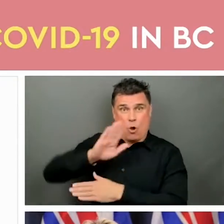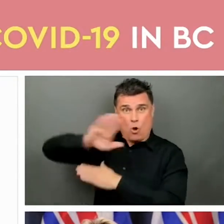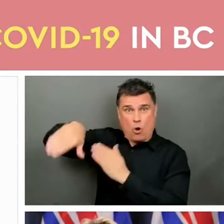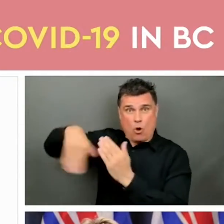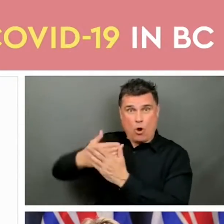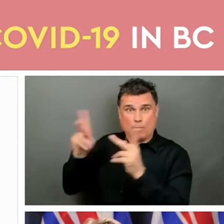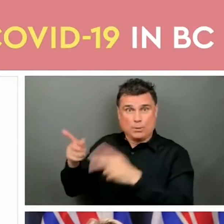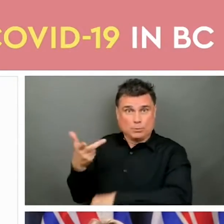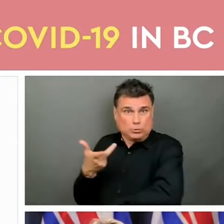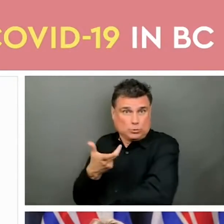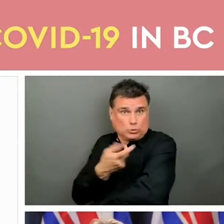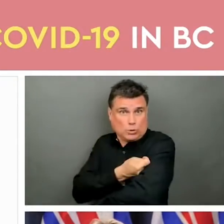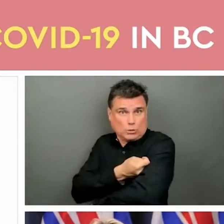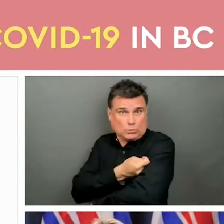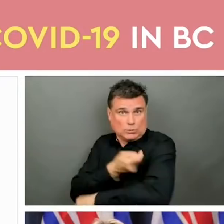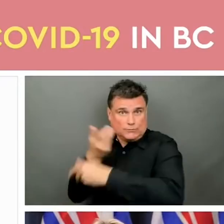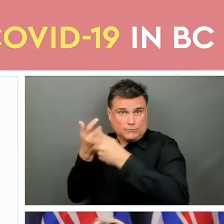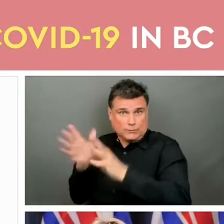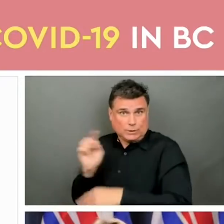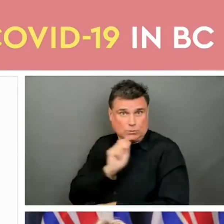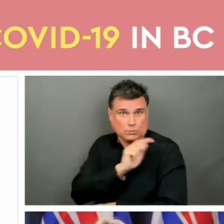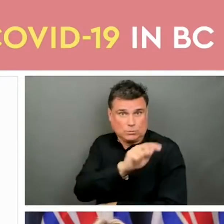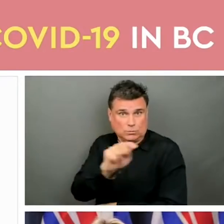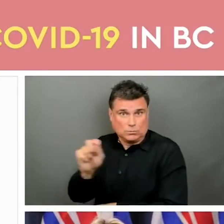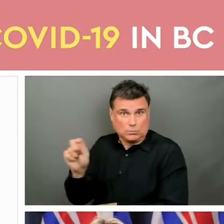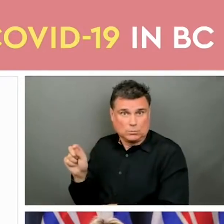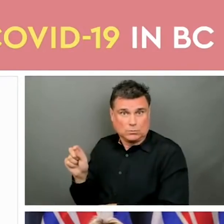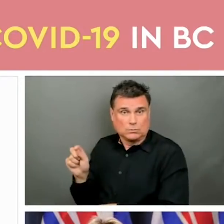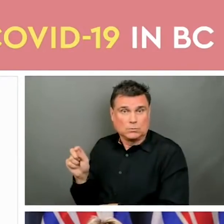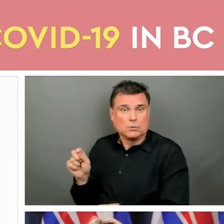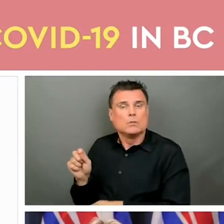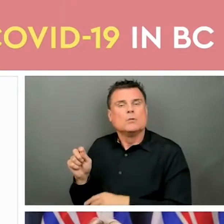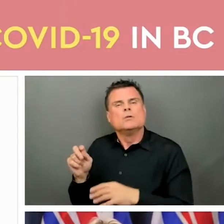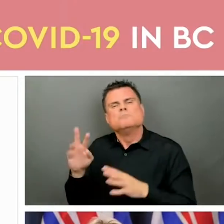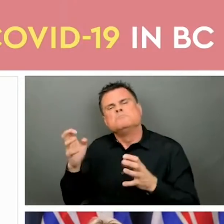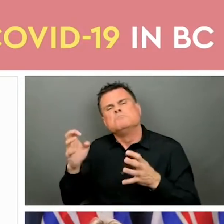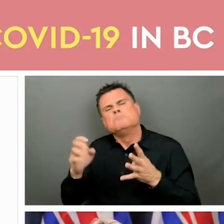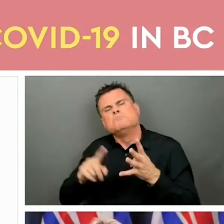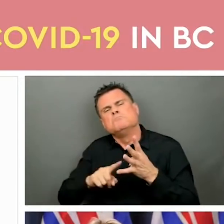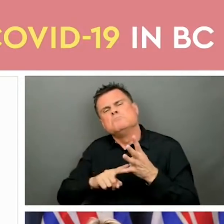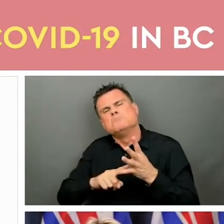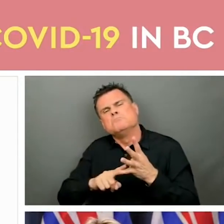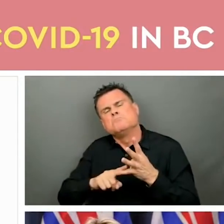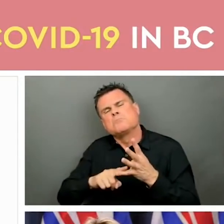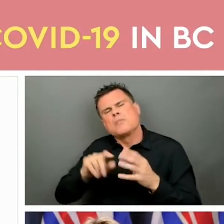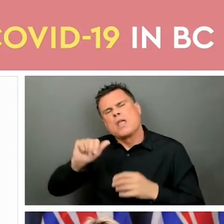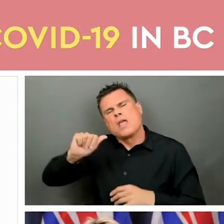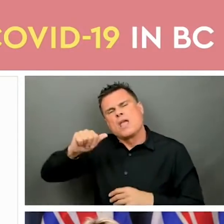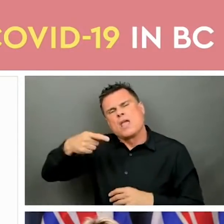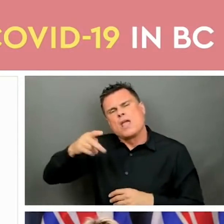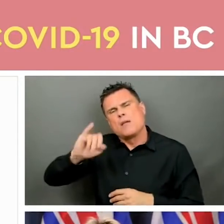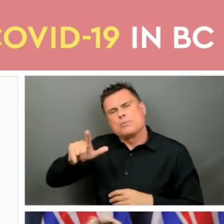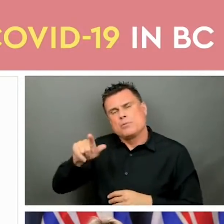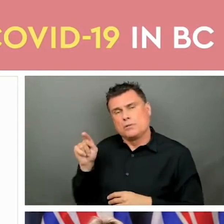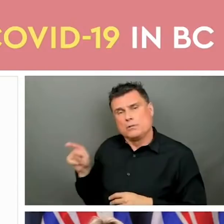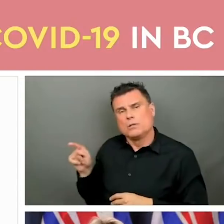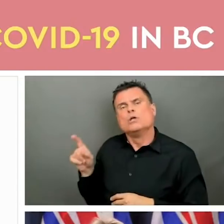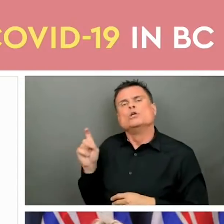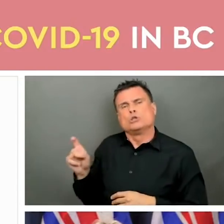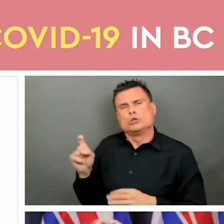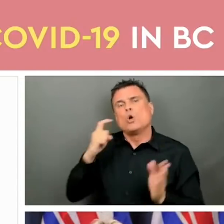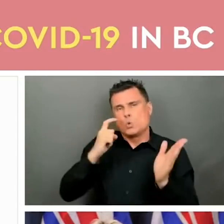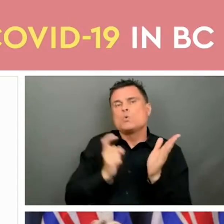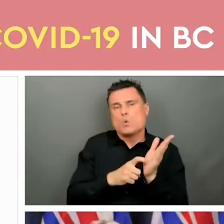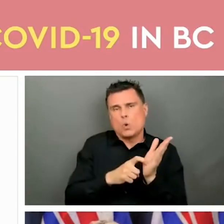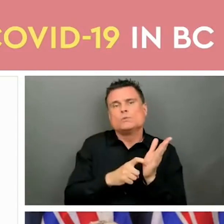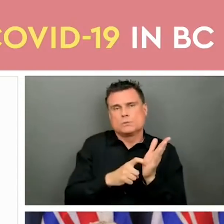expect to see is that by the end of April, we are going to start seeing more of a decrease in transmission and hospitalization for